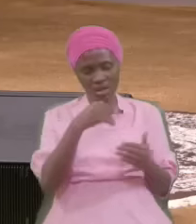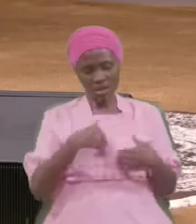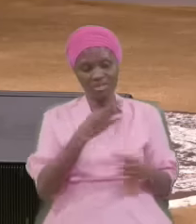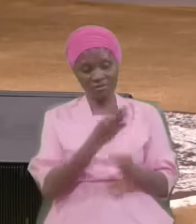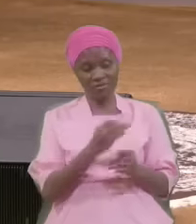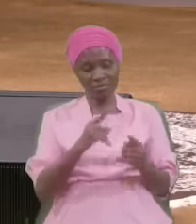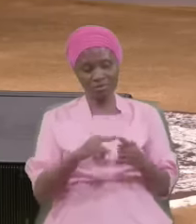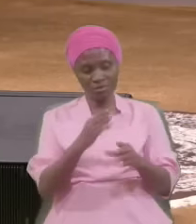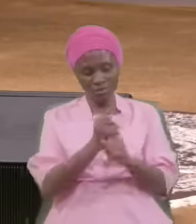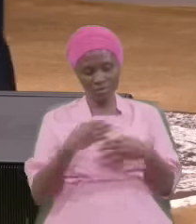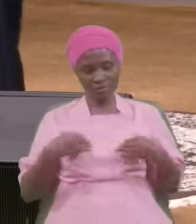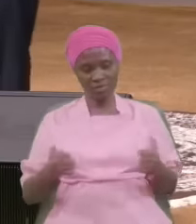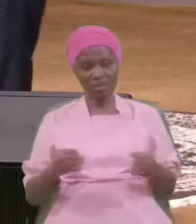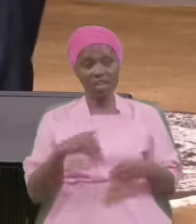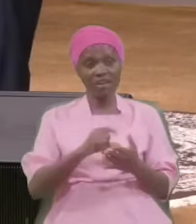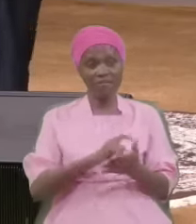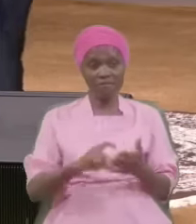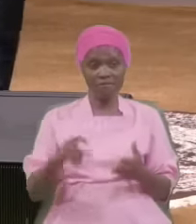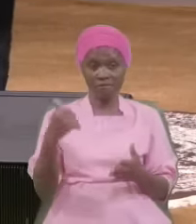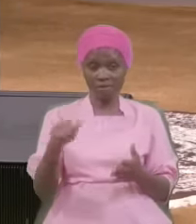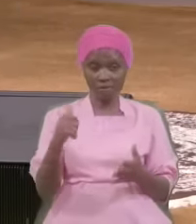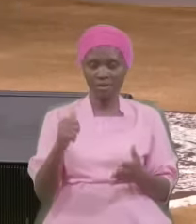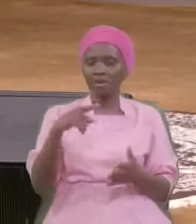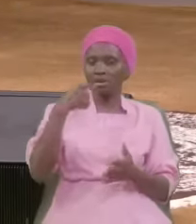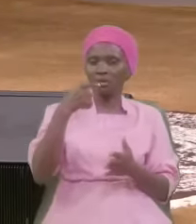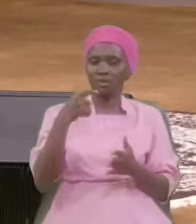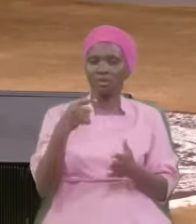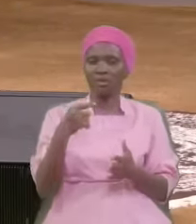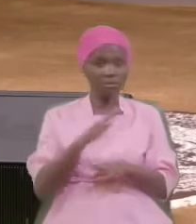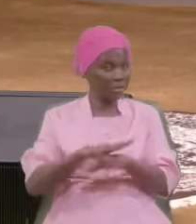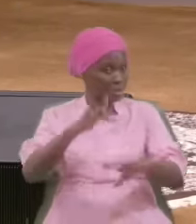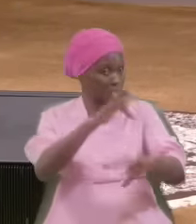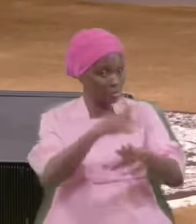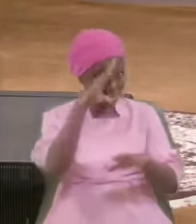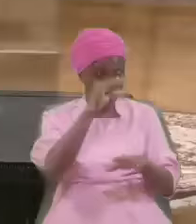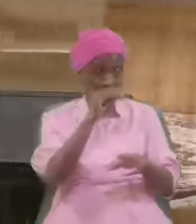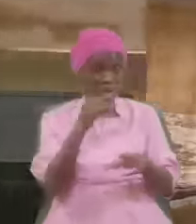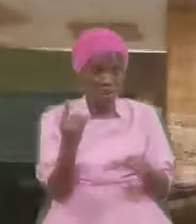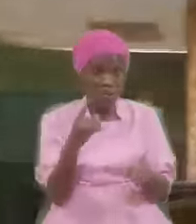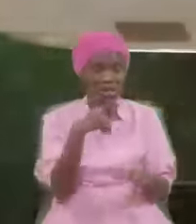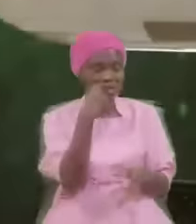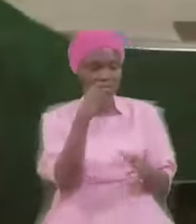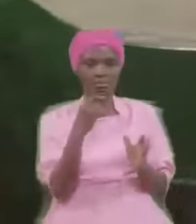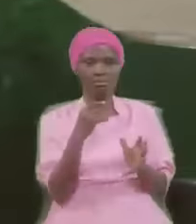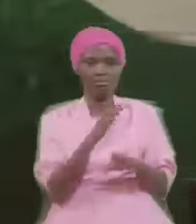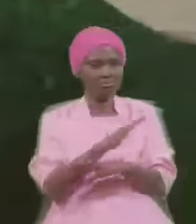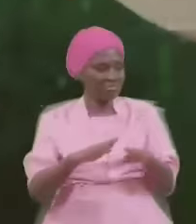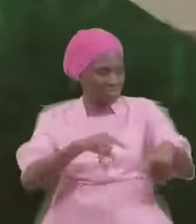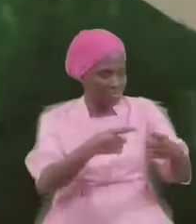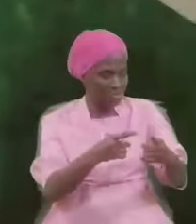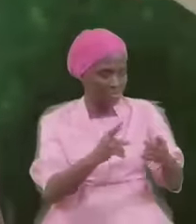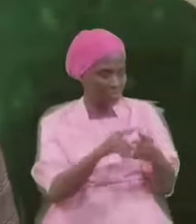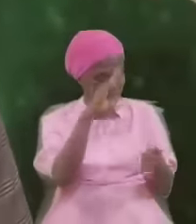10, said, he didn't touch him, said, he didn't go to